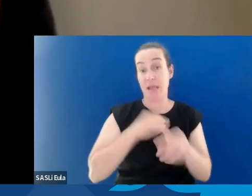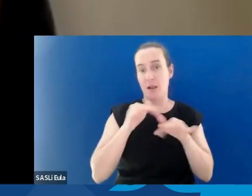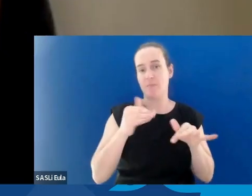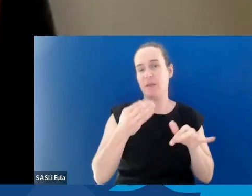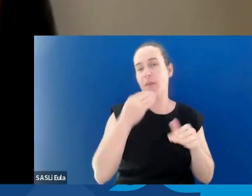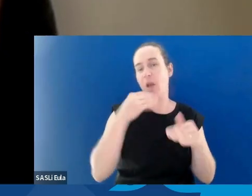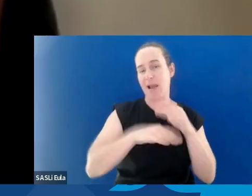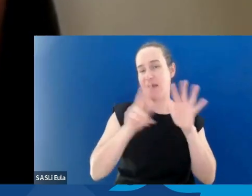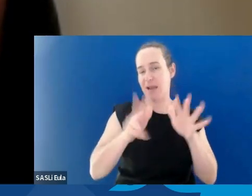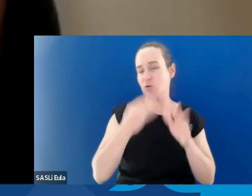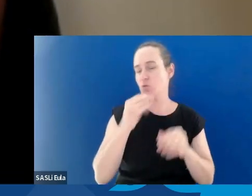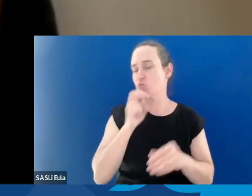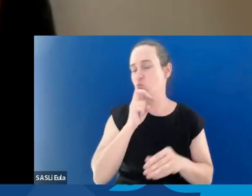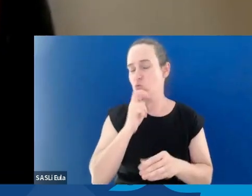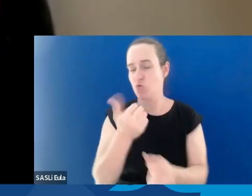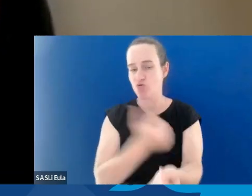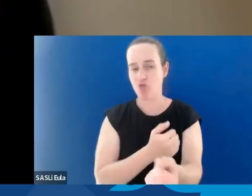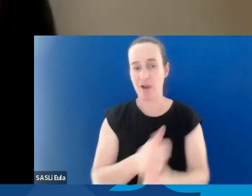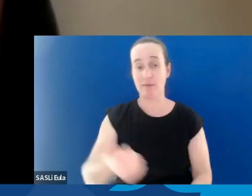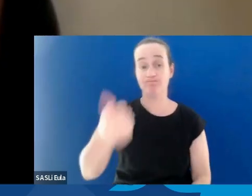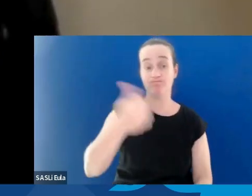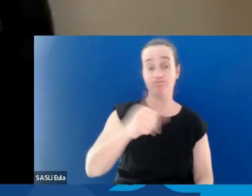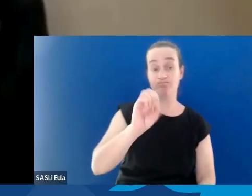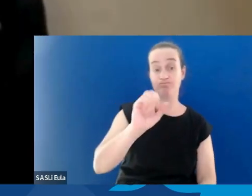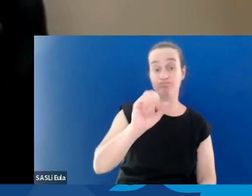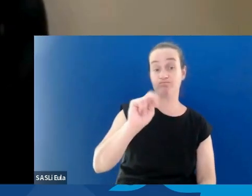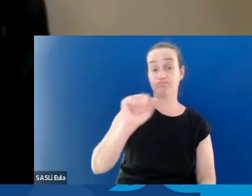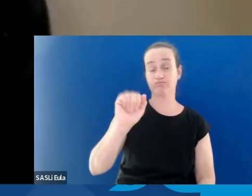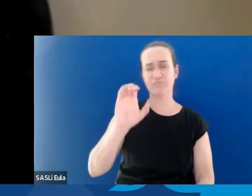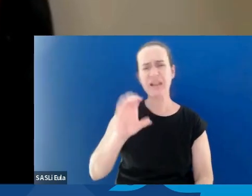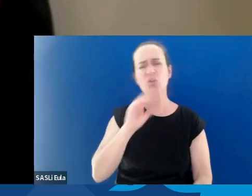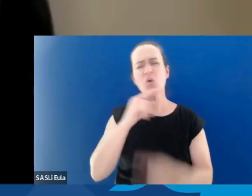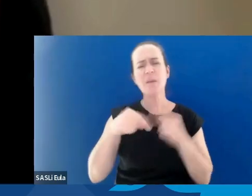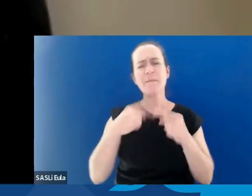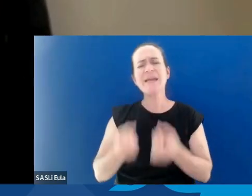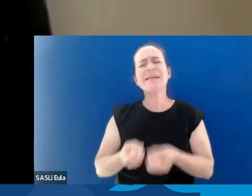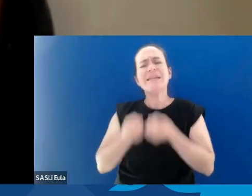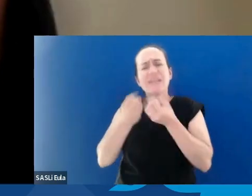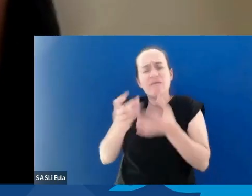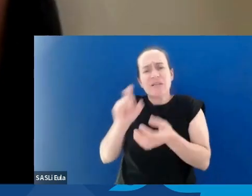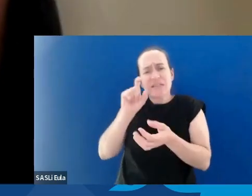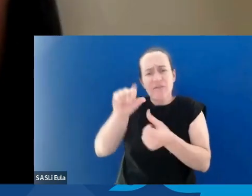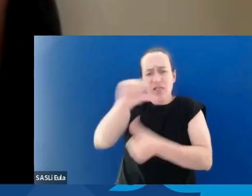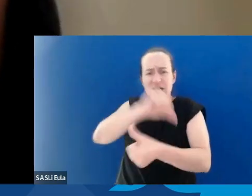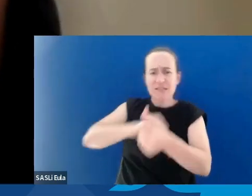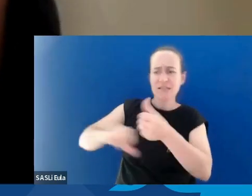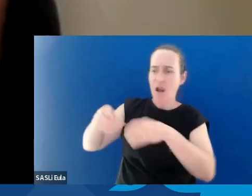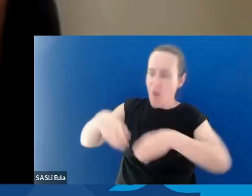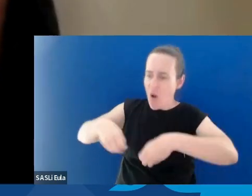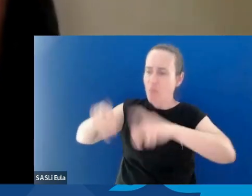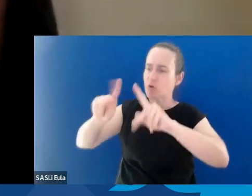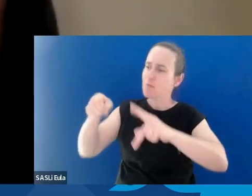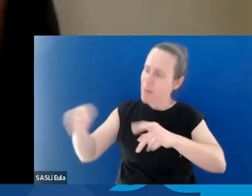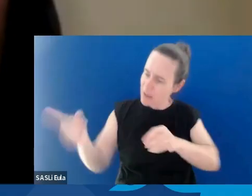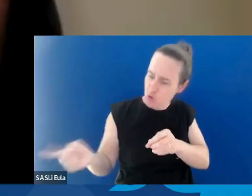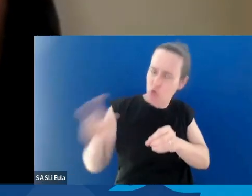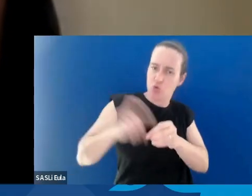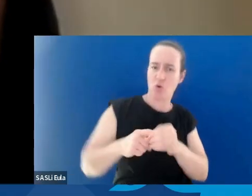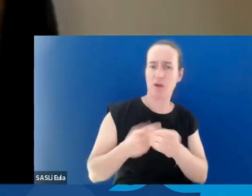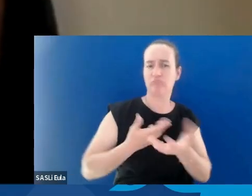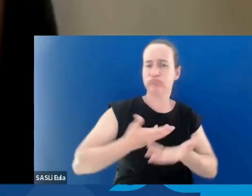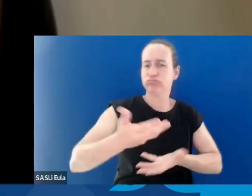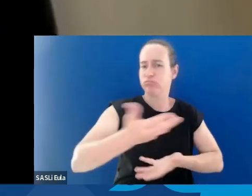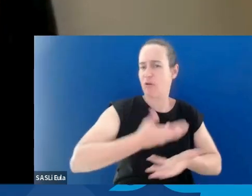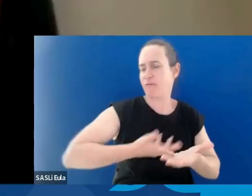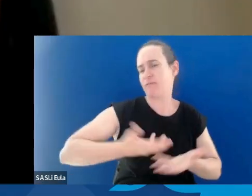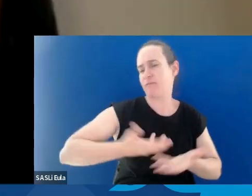for SANAC, it was about talking about, giving civil society an opportunity to be part of the conversation, to